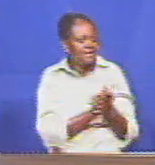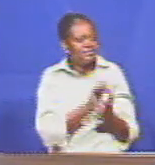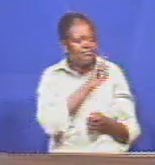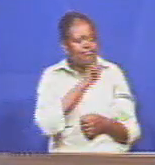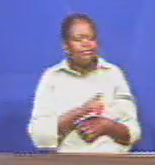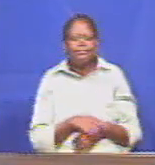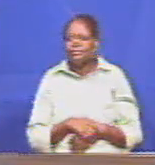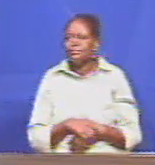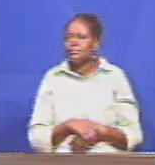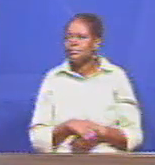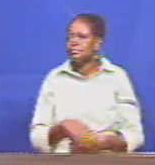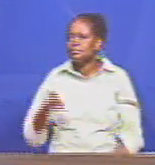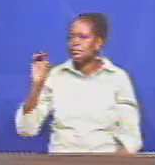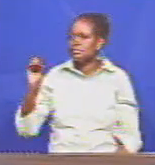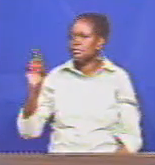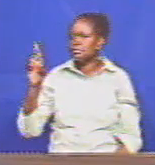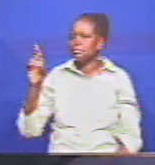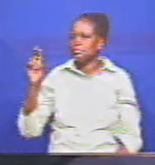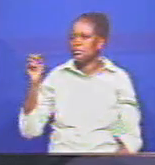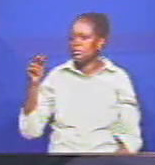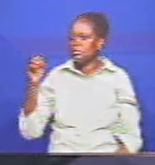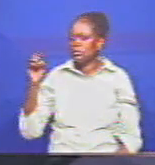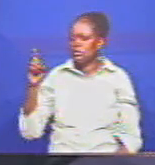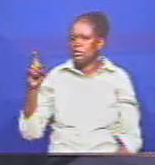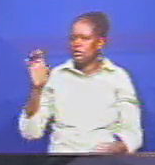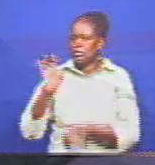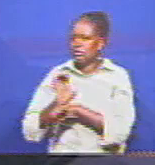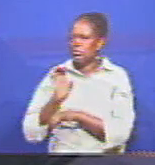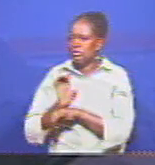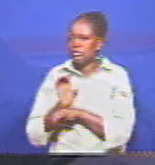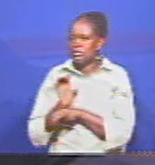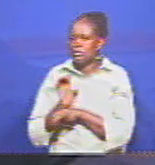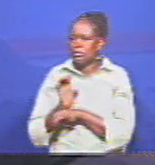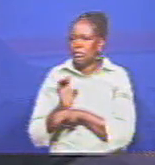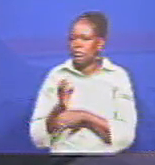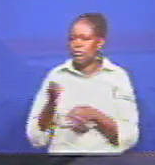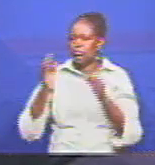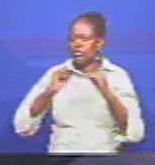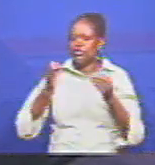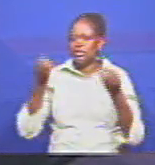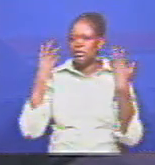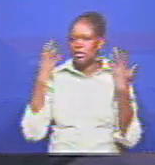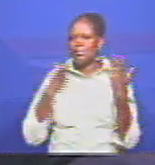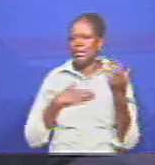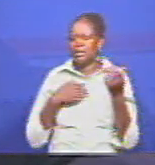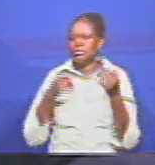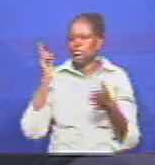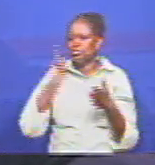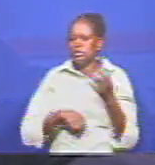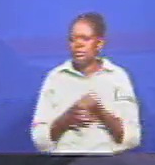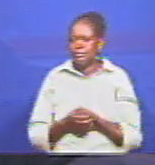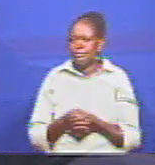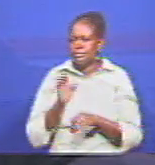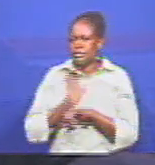you know, the Orthodox Church, according to our teachings and understanding, is the